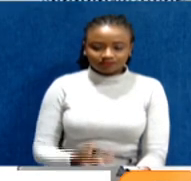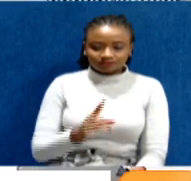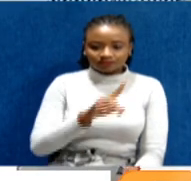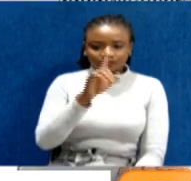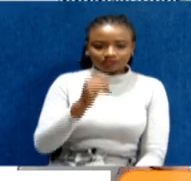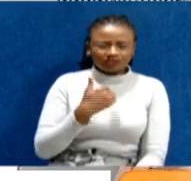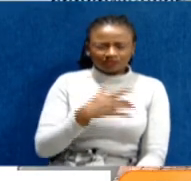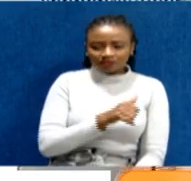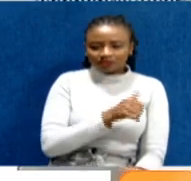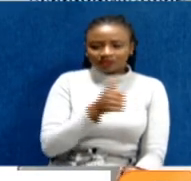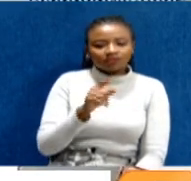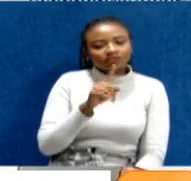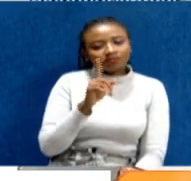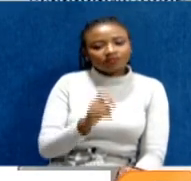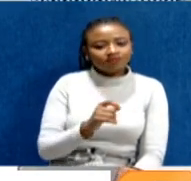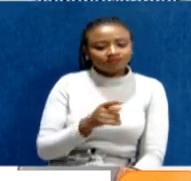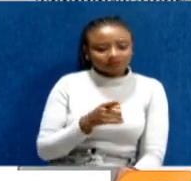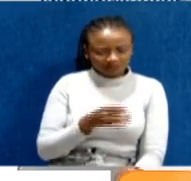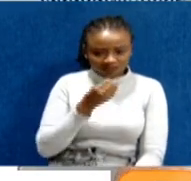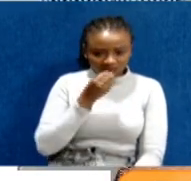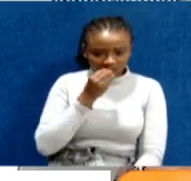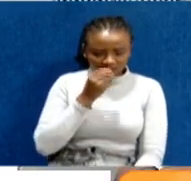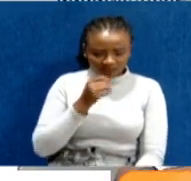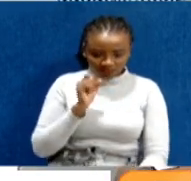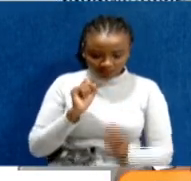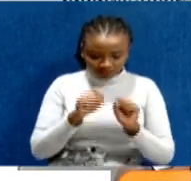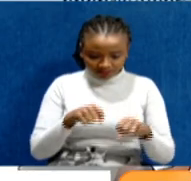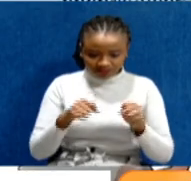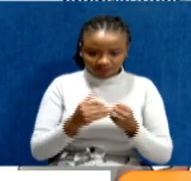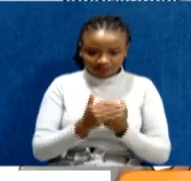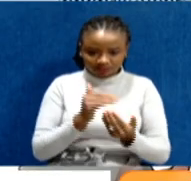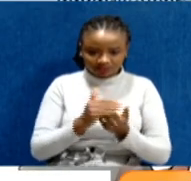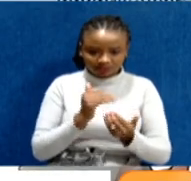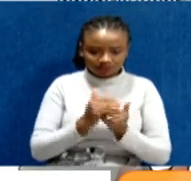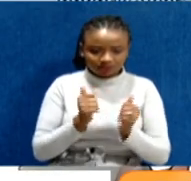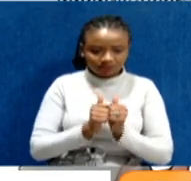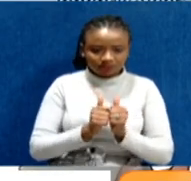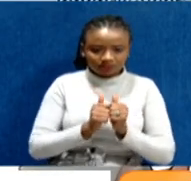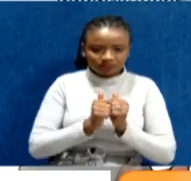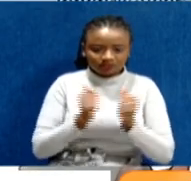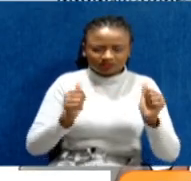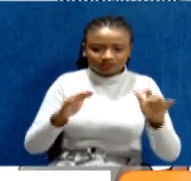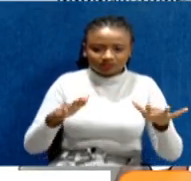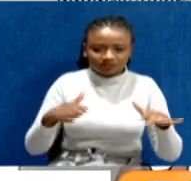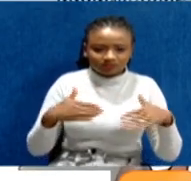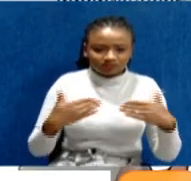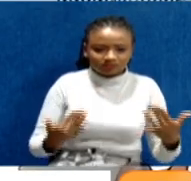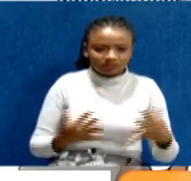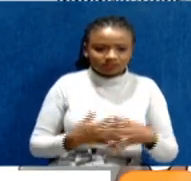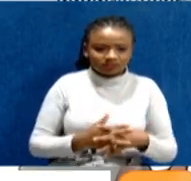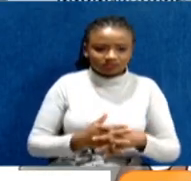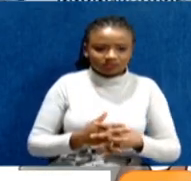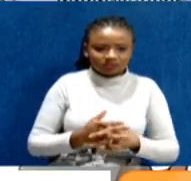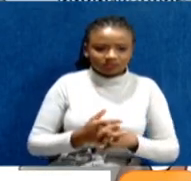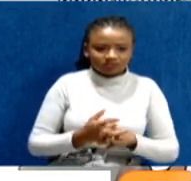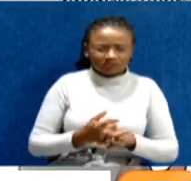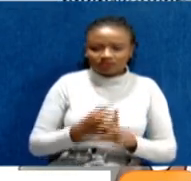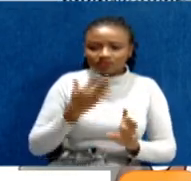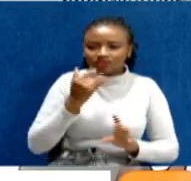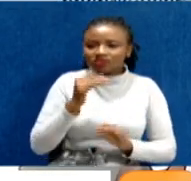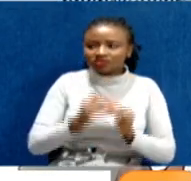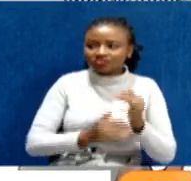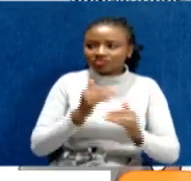handle food in a safe manner, you know, mm-hmm. because there's a process. And to ensure that food is handled in a safe manner, what mm-hmm. should be